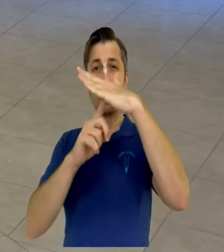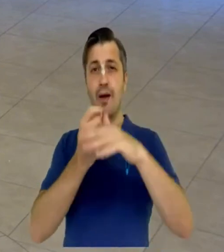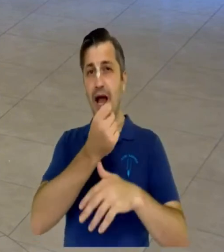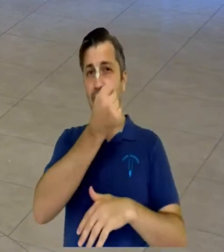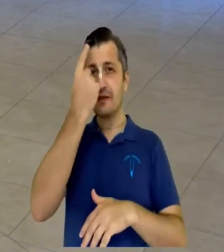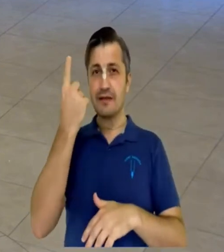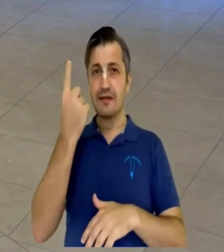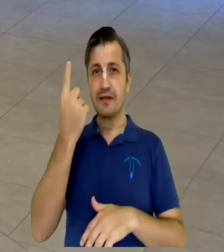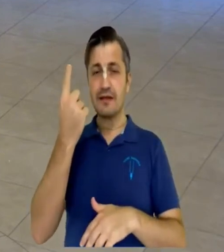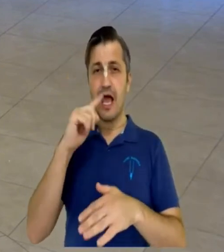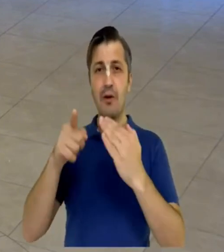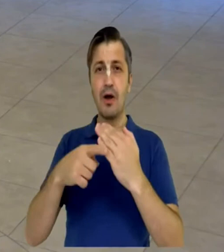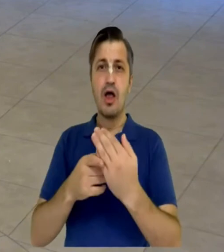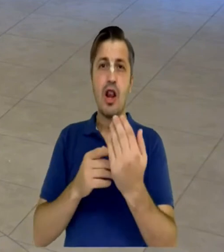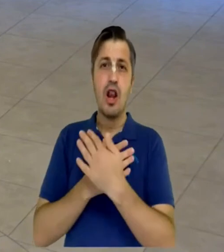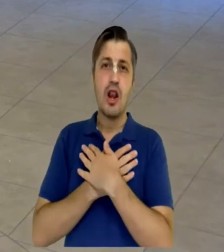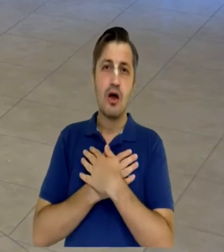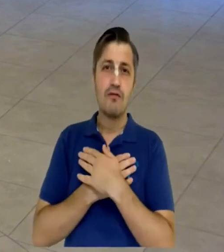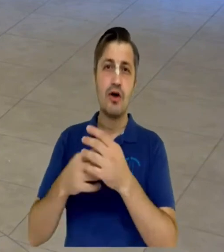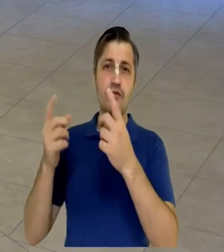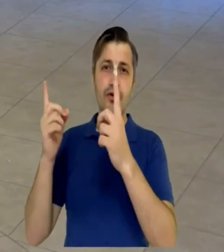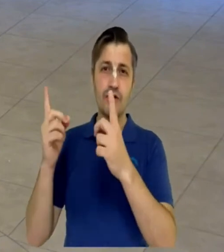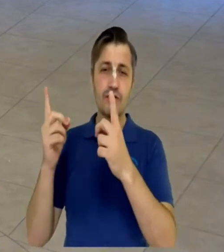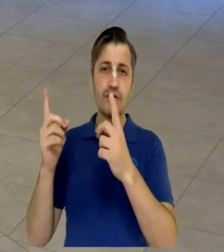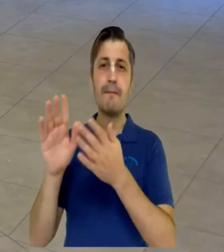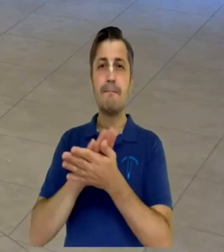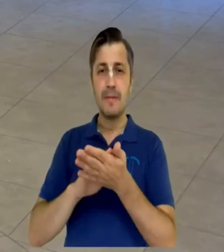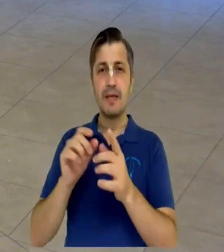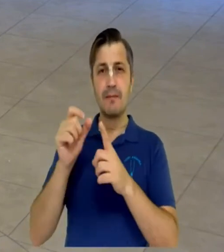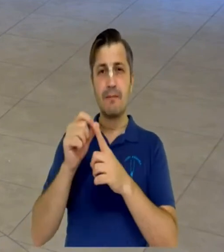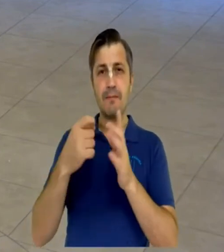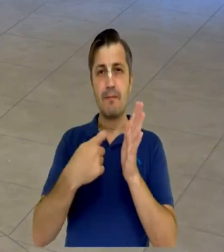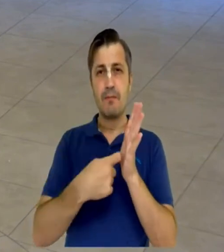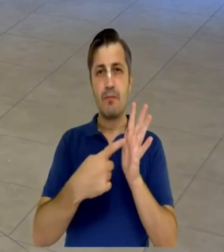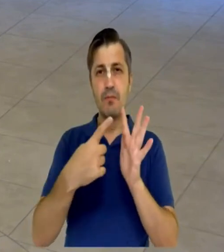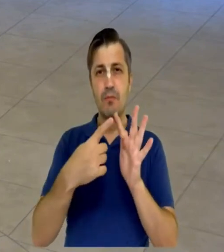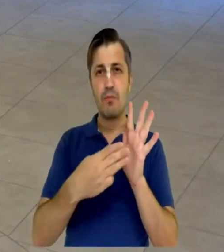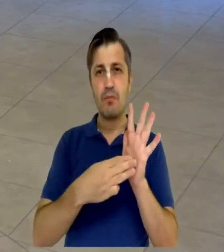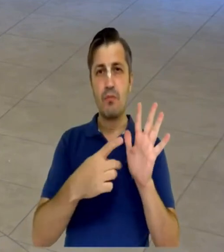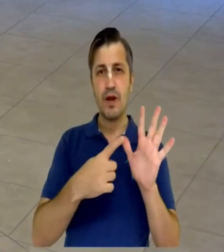love of God, Prema Bhakti, in this complete selfless